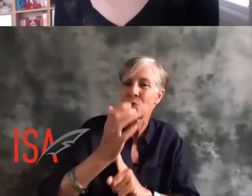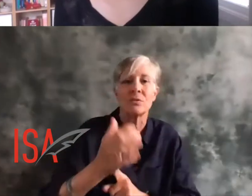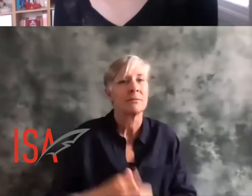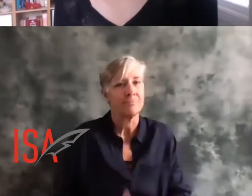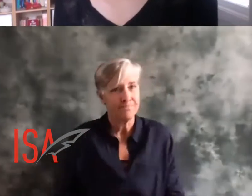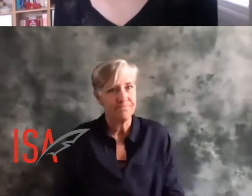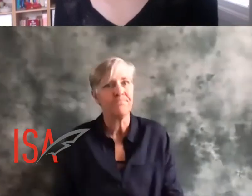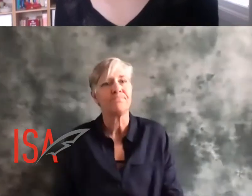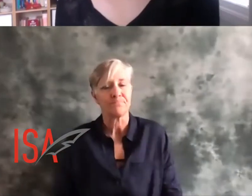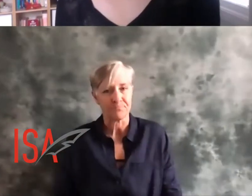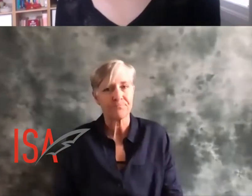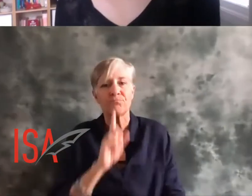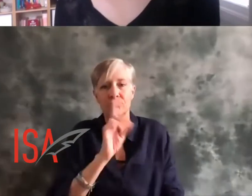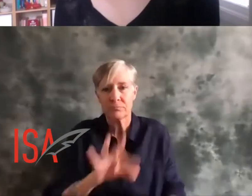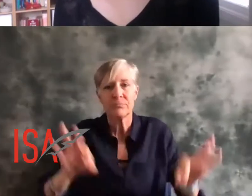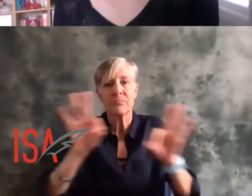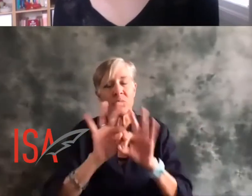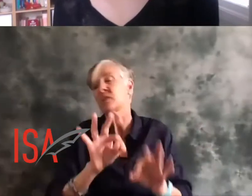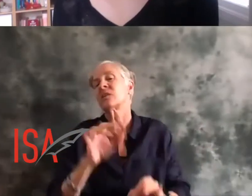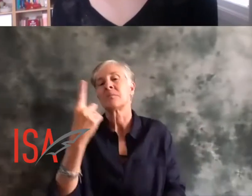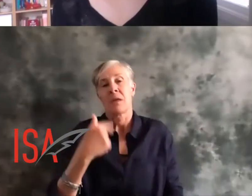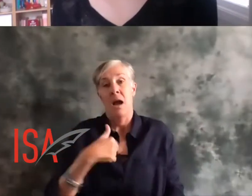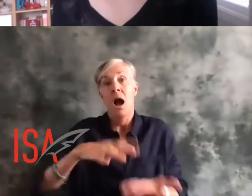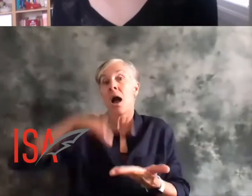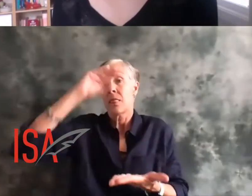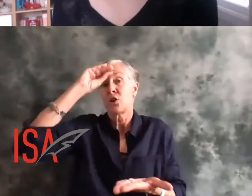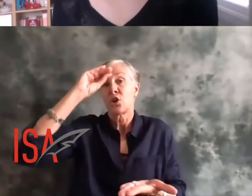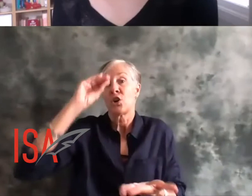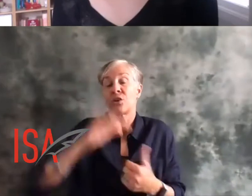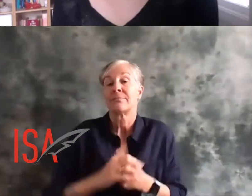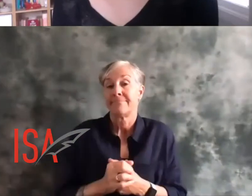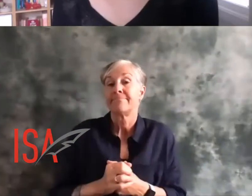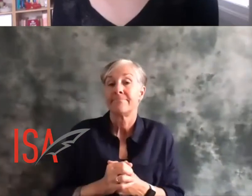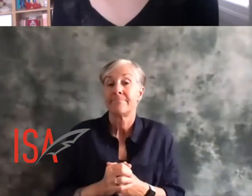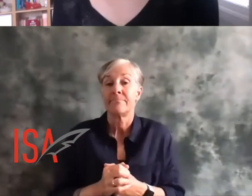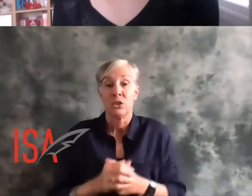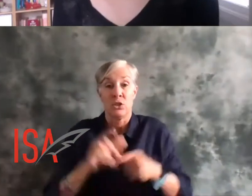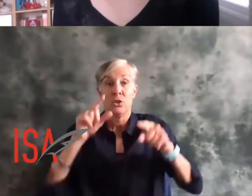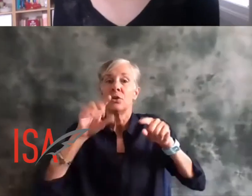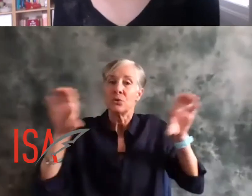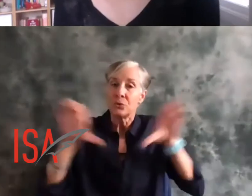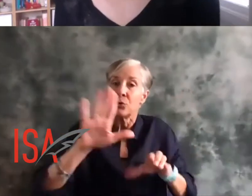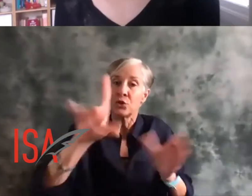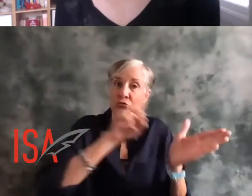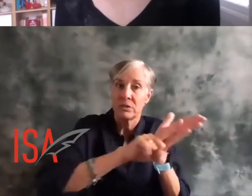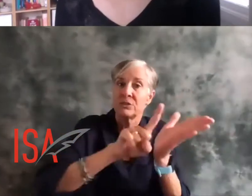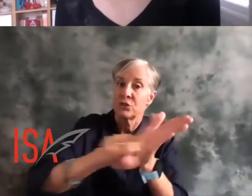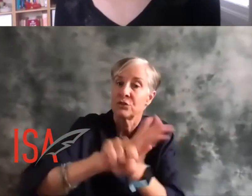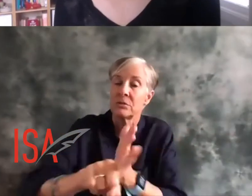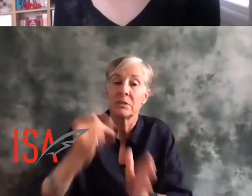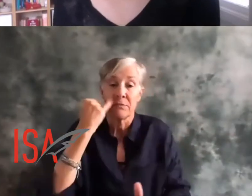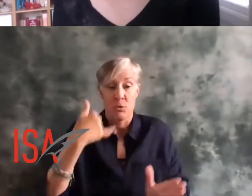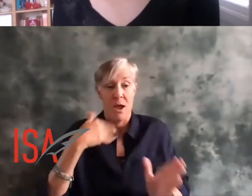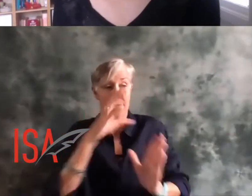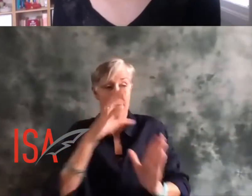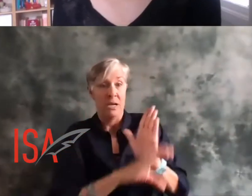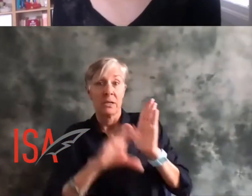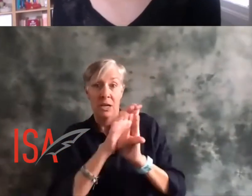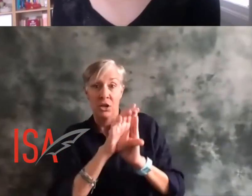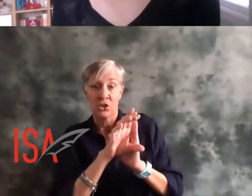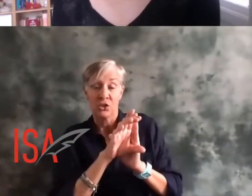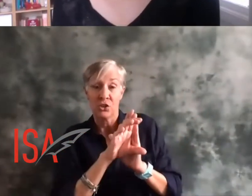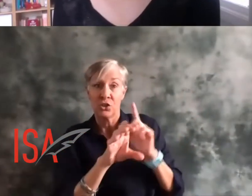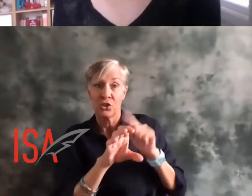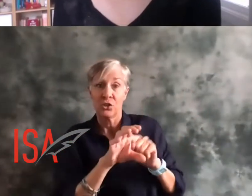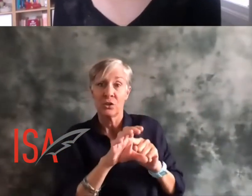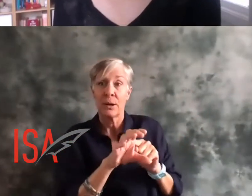folks. You know, one of the bigger takeaways for me that I would say is doing that research. And, you know, when you have your characters, make sure